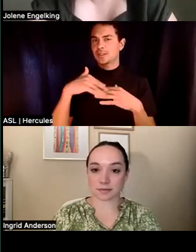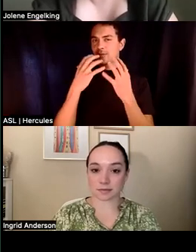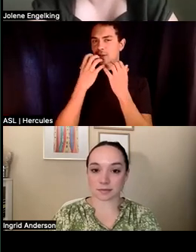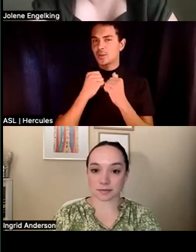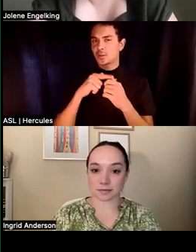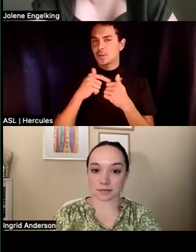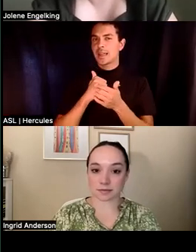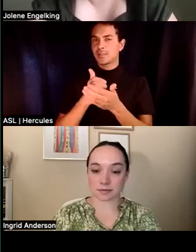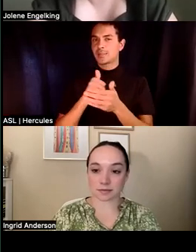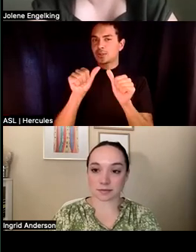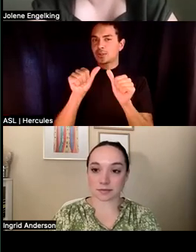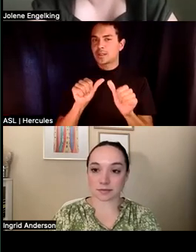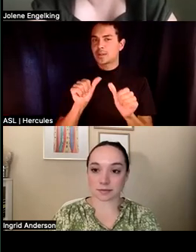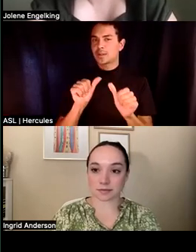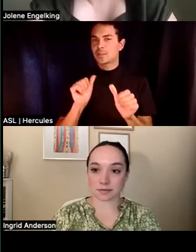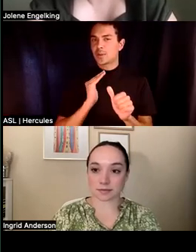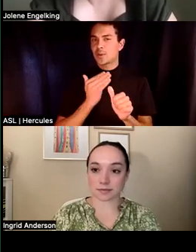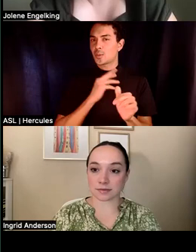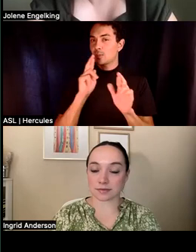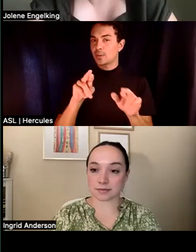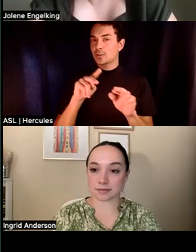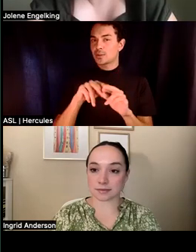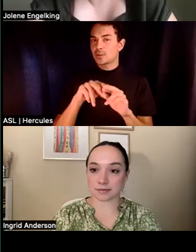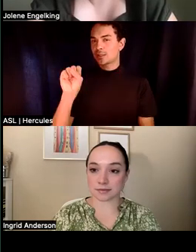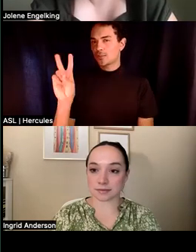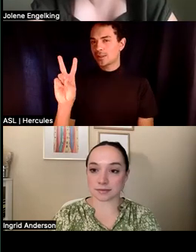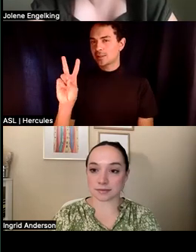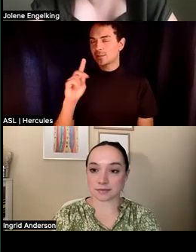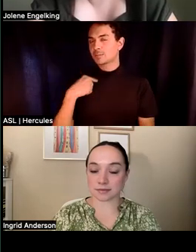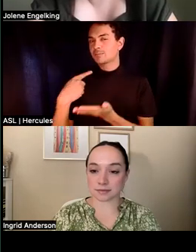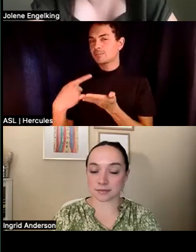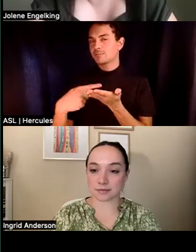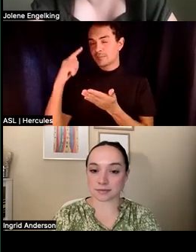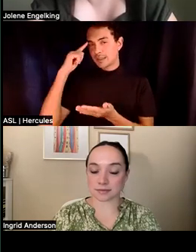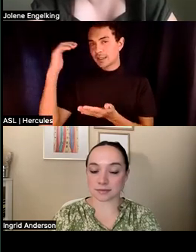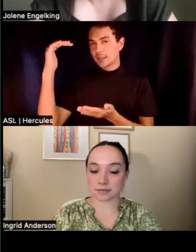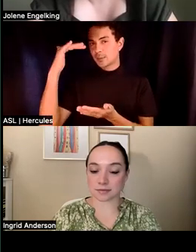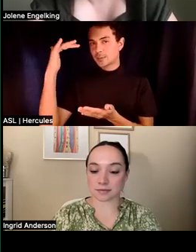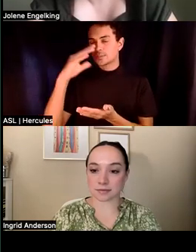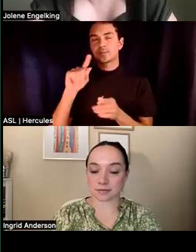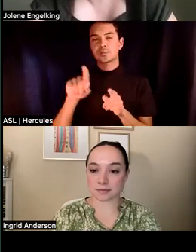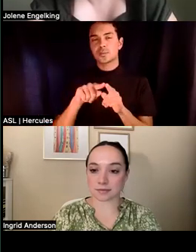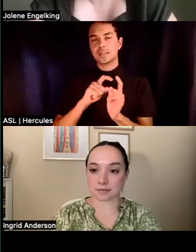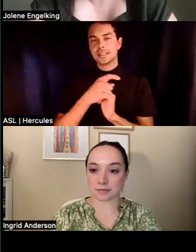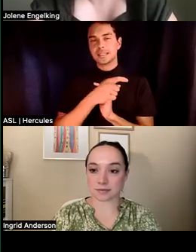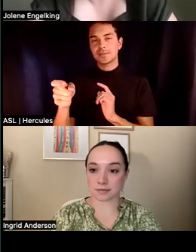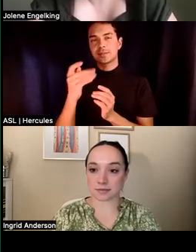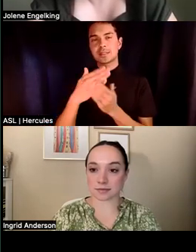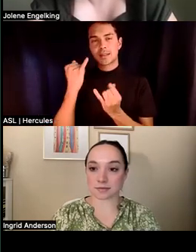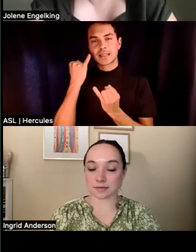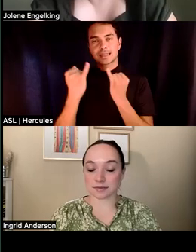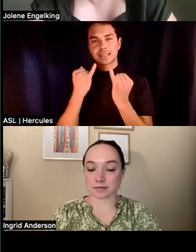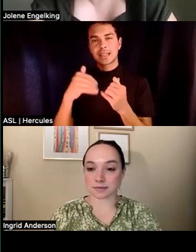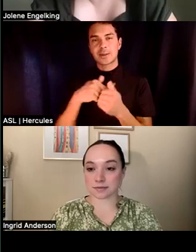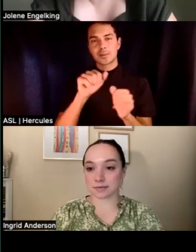us shape that response to sexual violence. And so we're going to talk some about the theory and hopefully also give some ideas about how